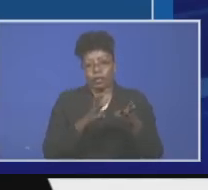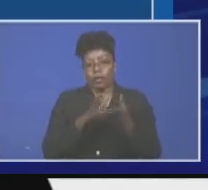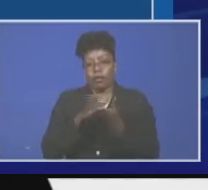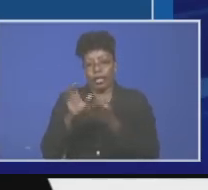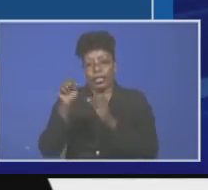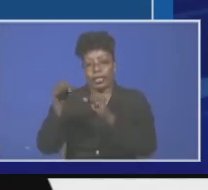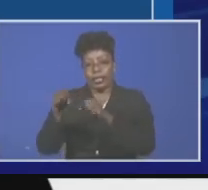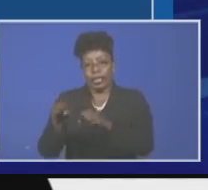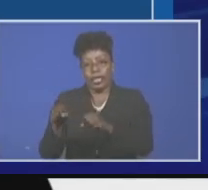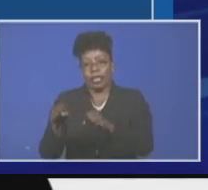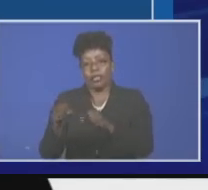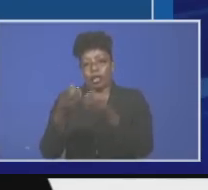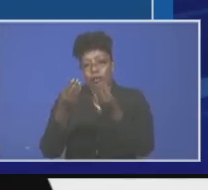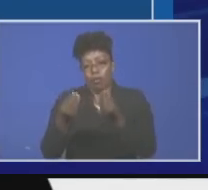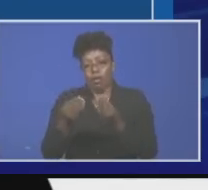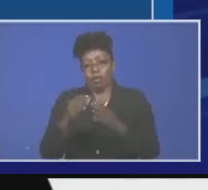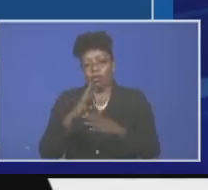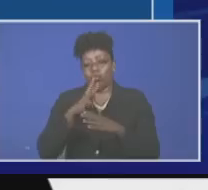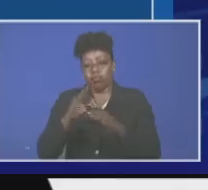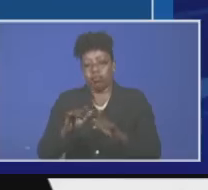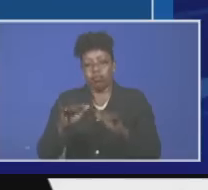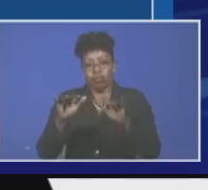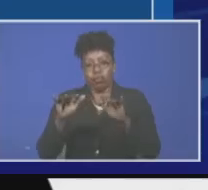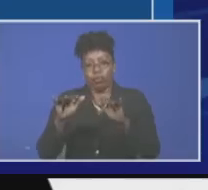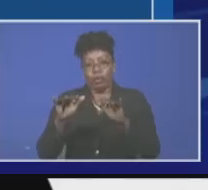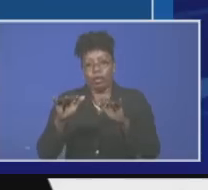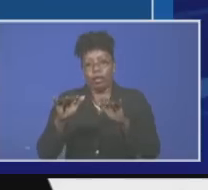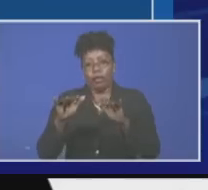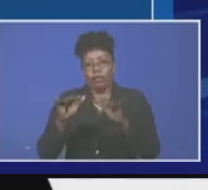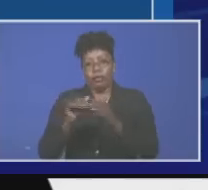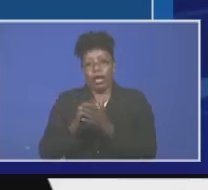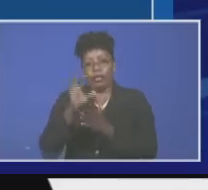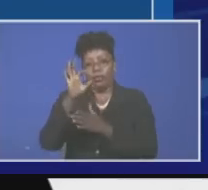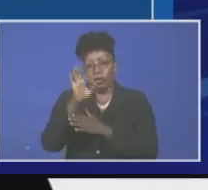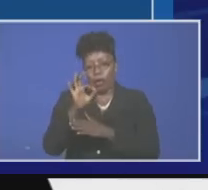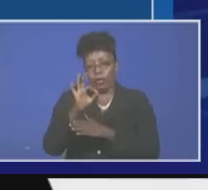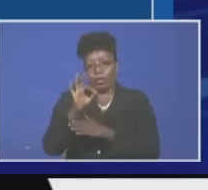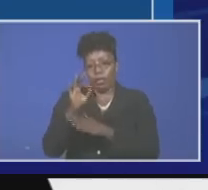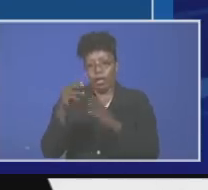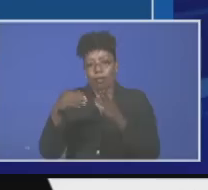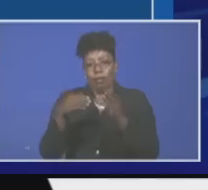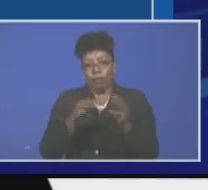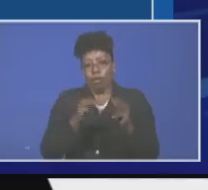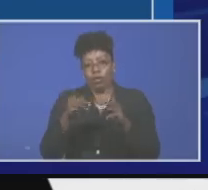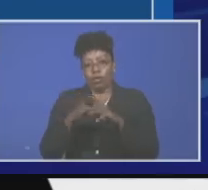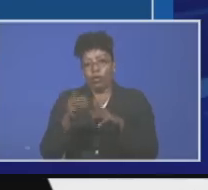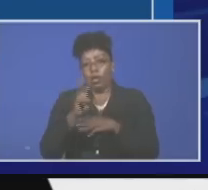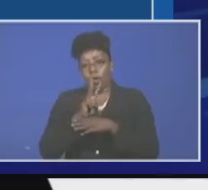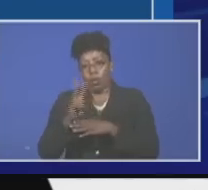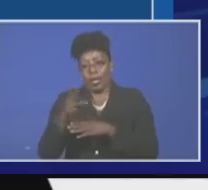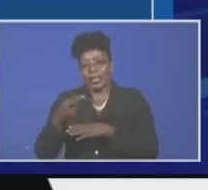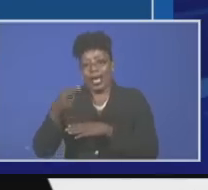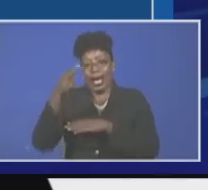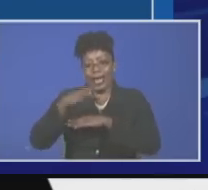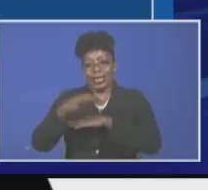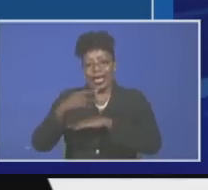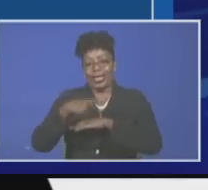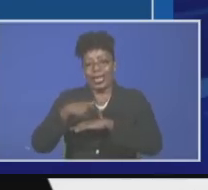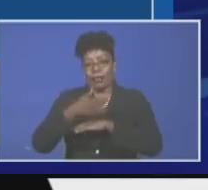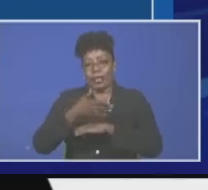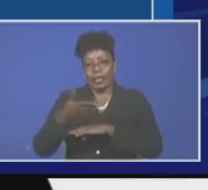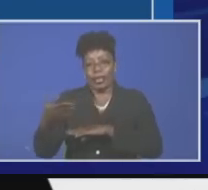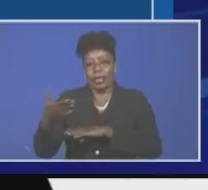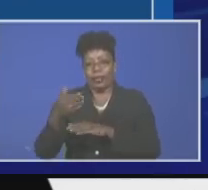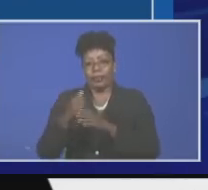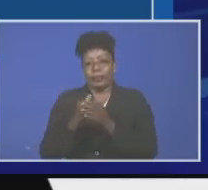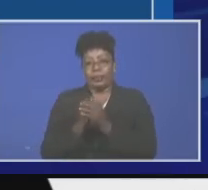seas. Moderate swells will remain as Florence, continue to move towards the west. High tide at 10:17 in the